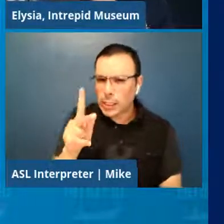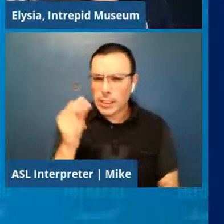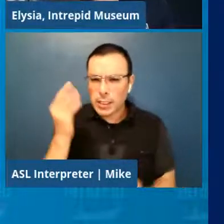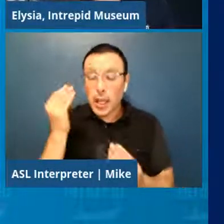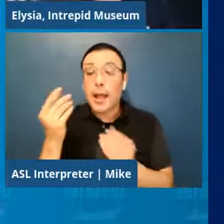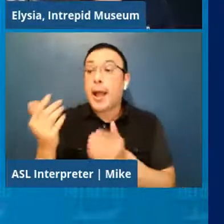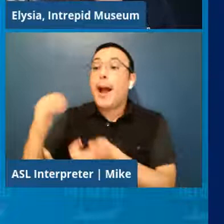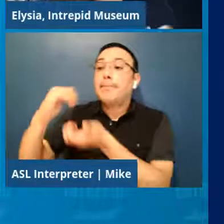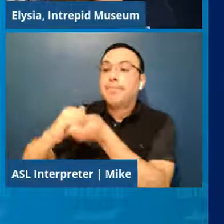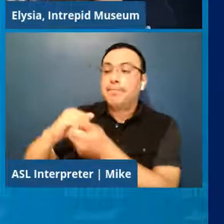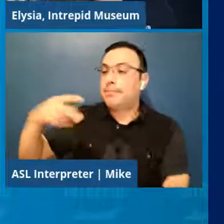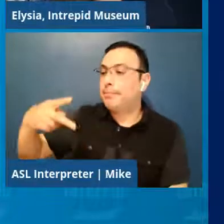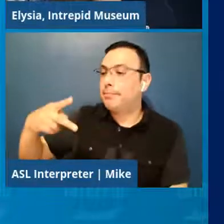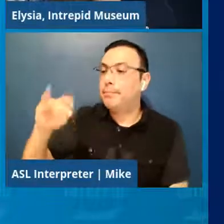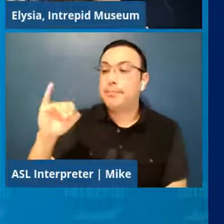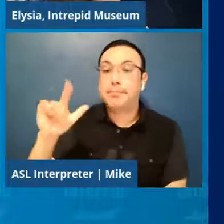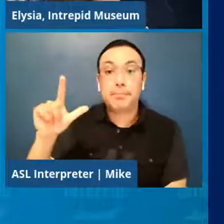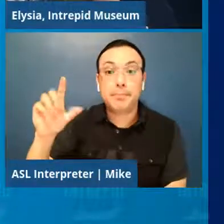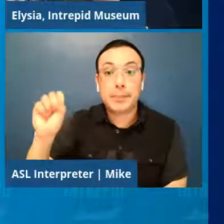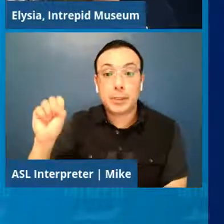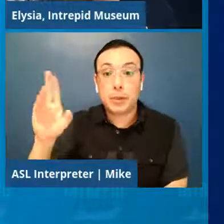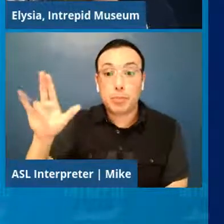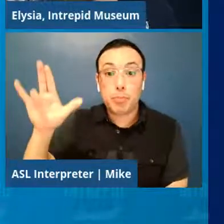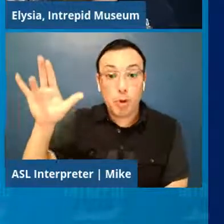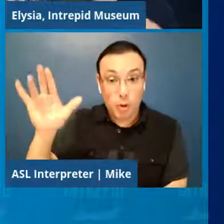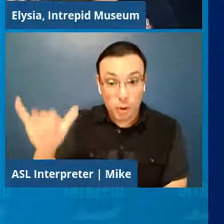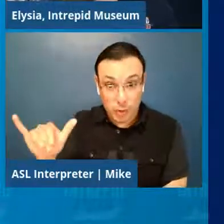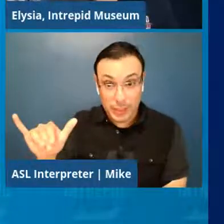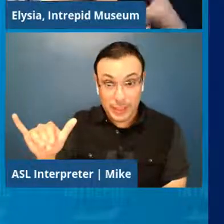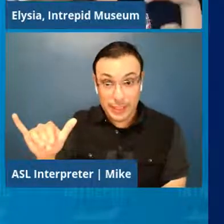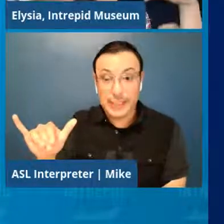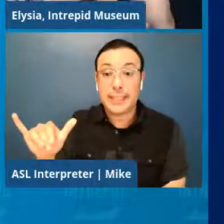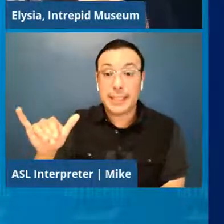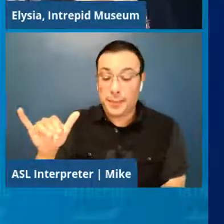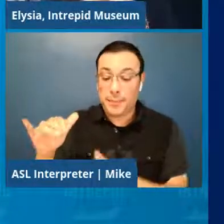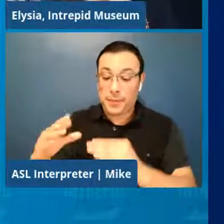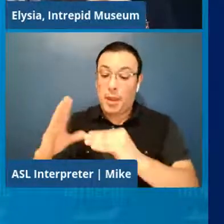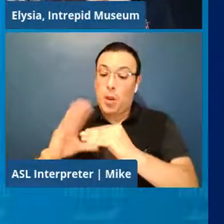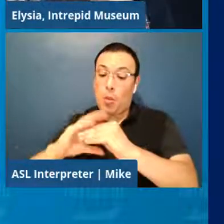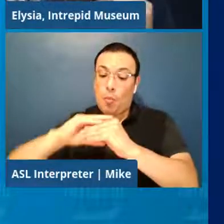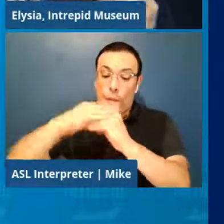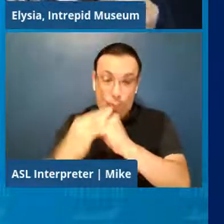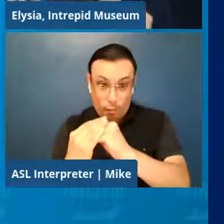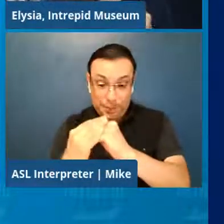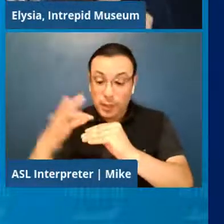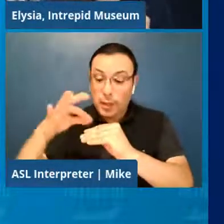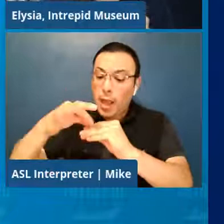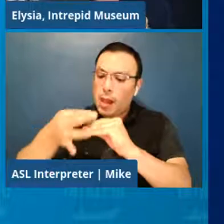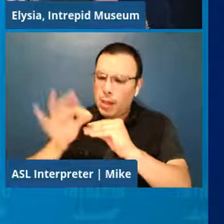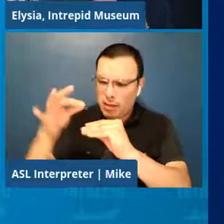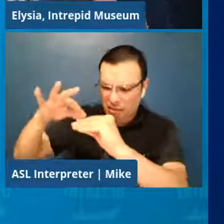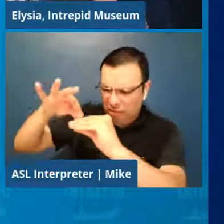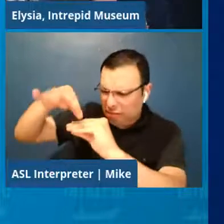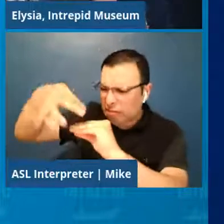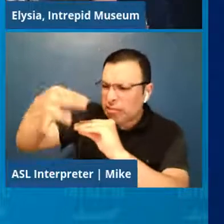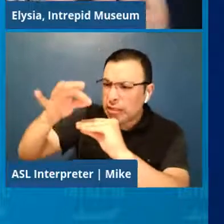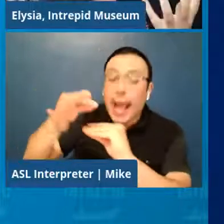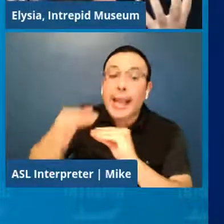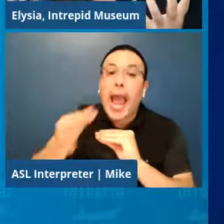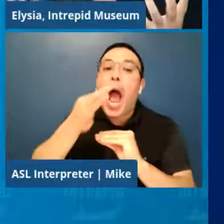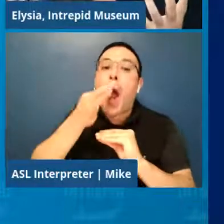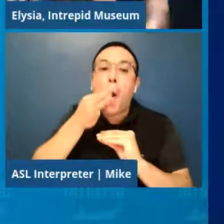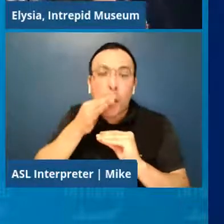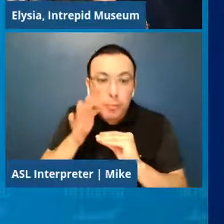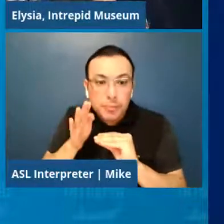to reduce the crumbling of these dehydrated cubes. So these foods were vacuum sealed into individual plastic pouches for